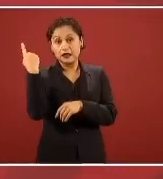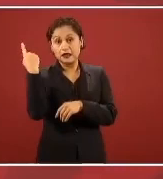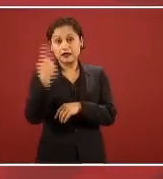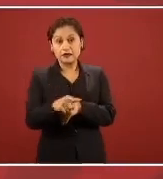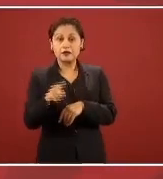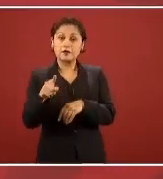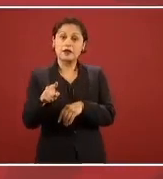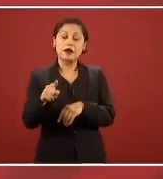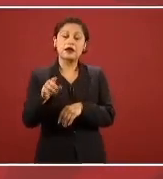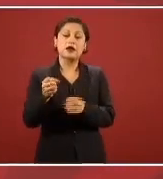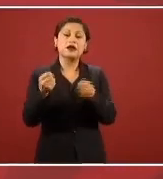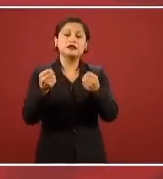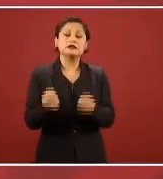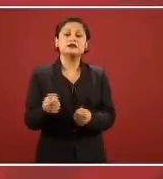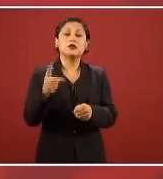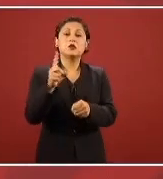security,